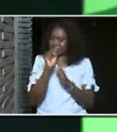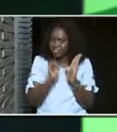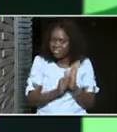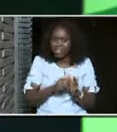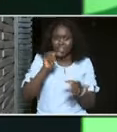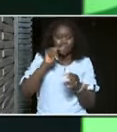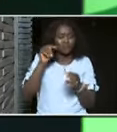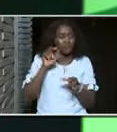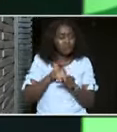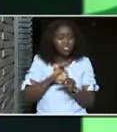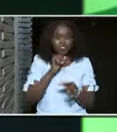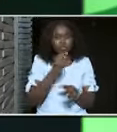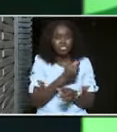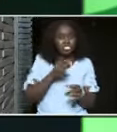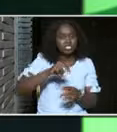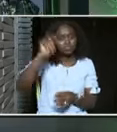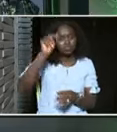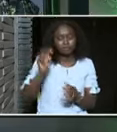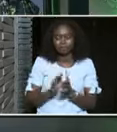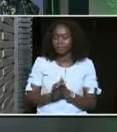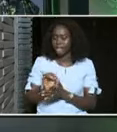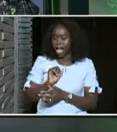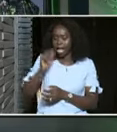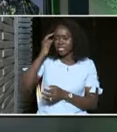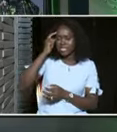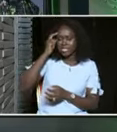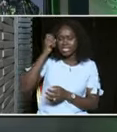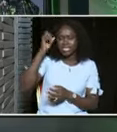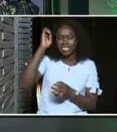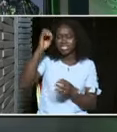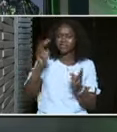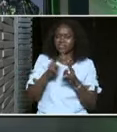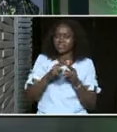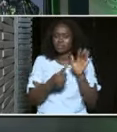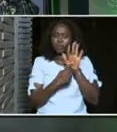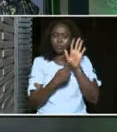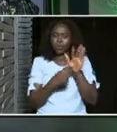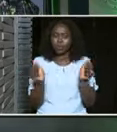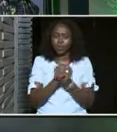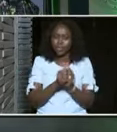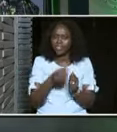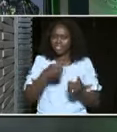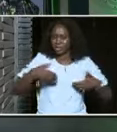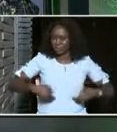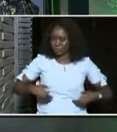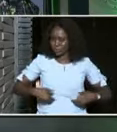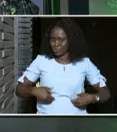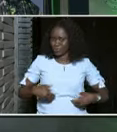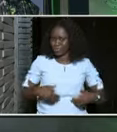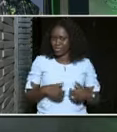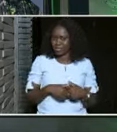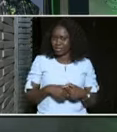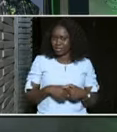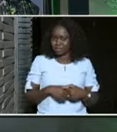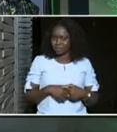north. It's going to take place all over. I think his popularity is more with the youth. You know, in northern Nigeria? Well,